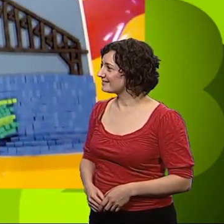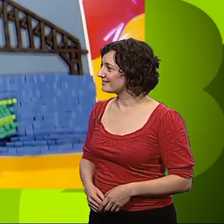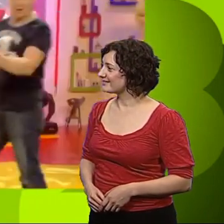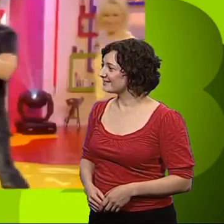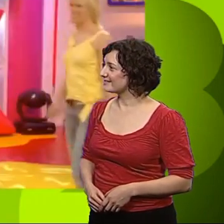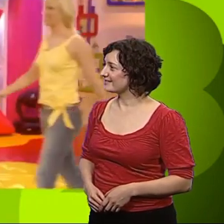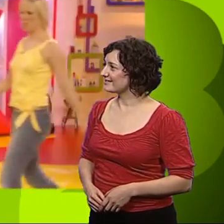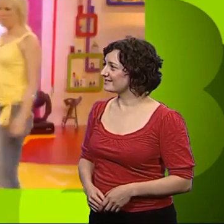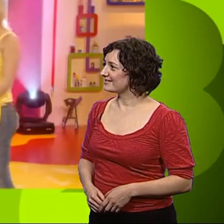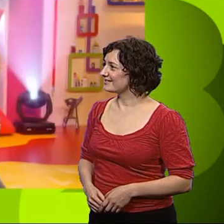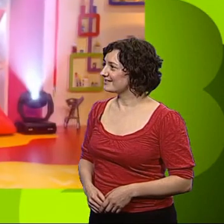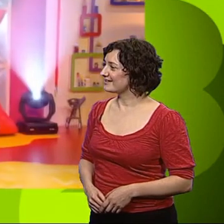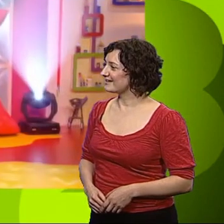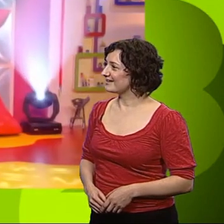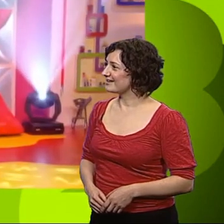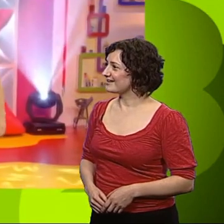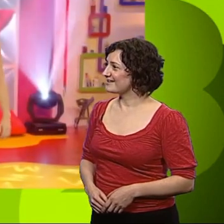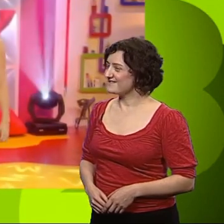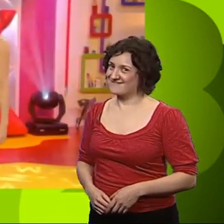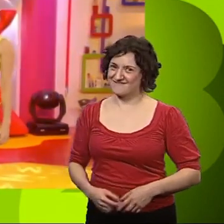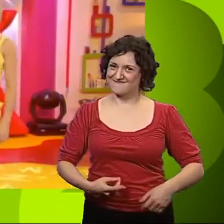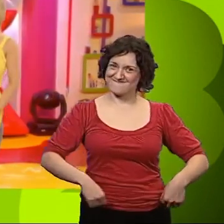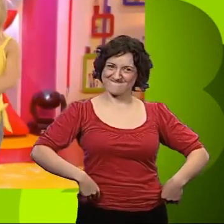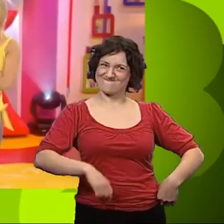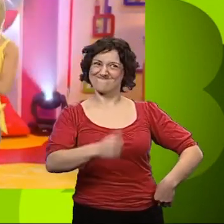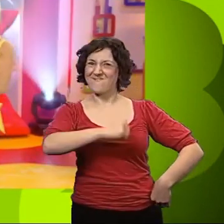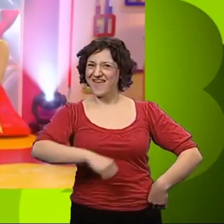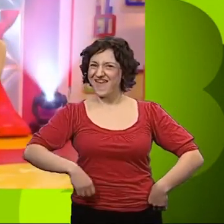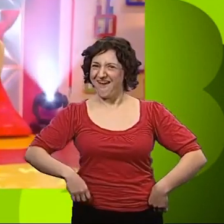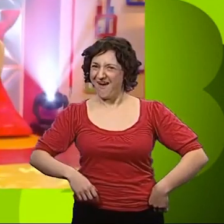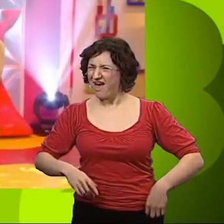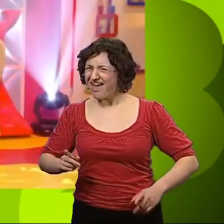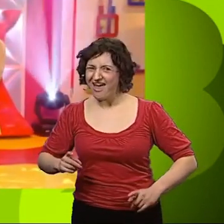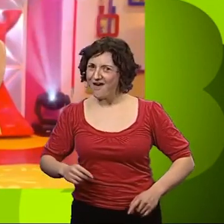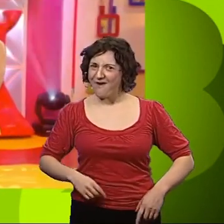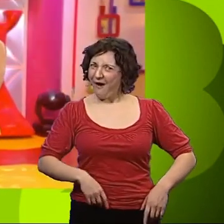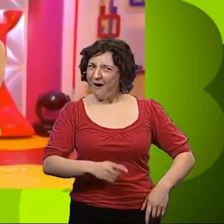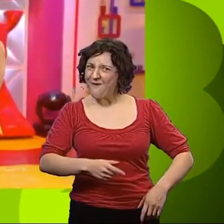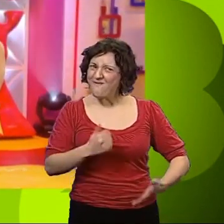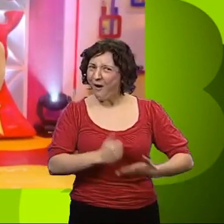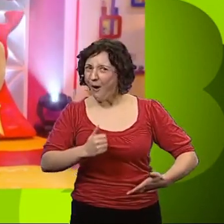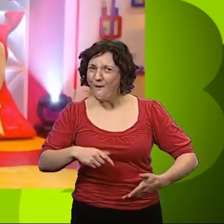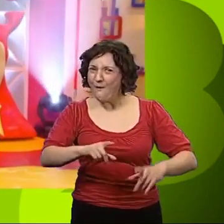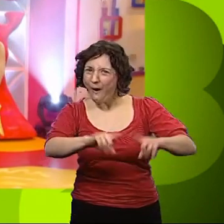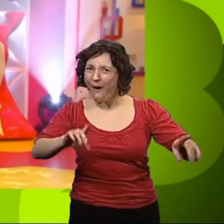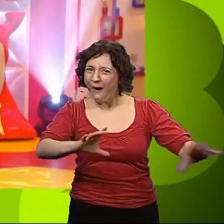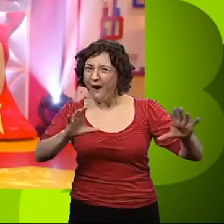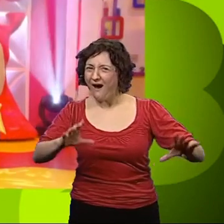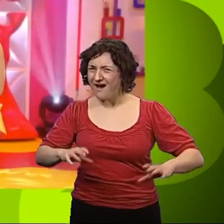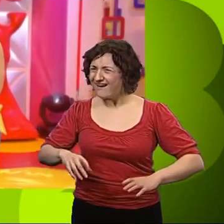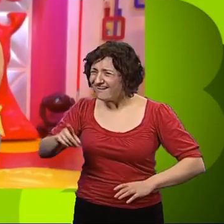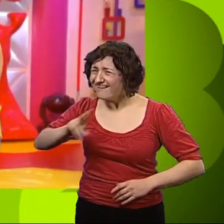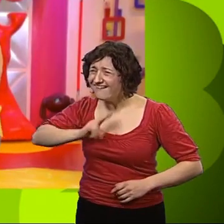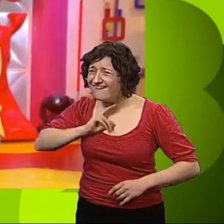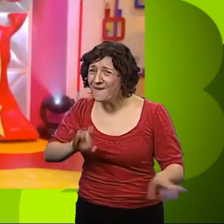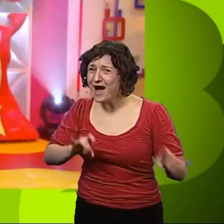That's Bonza, mate. What? That's a ripper scene. Is that your attempt at an Australian accent? Might be. You flaming glad.